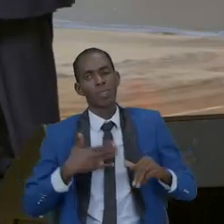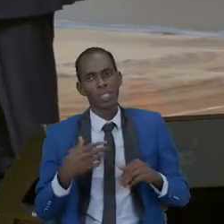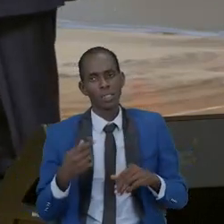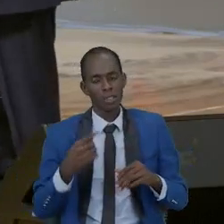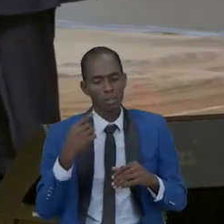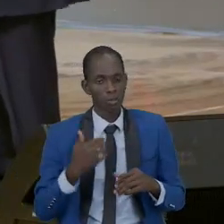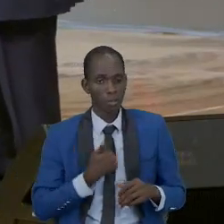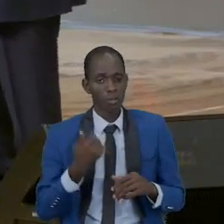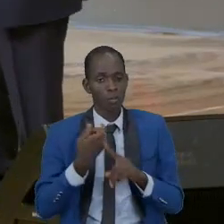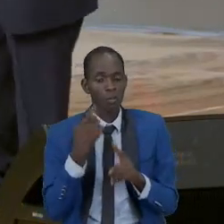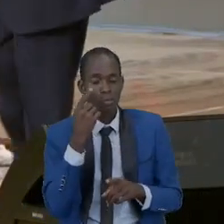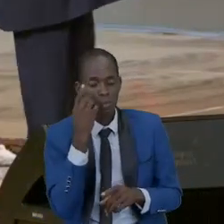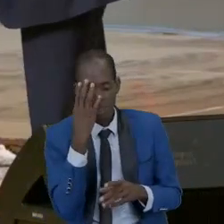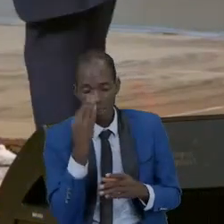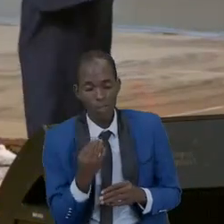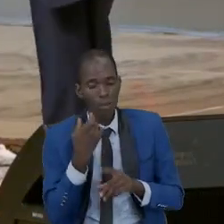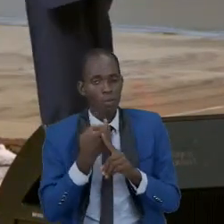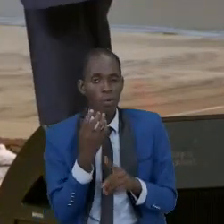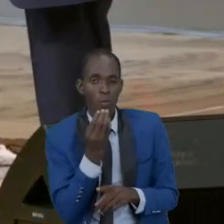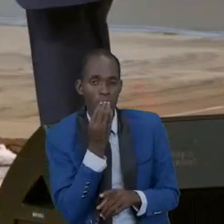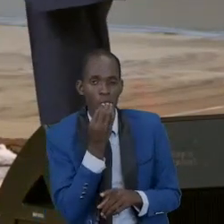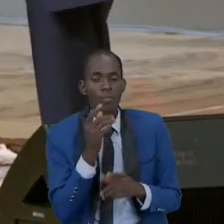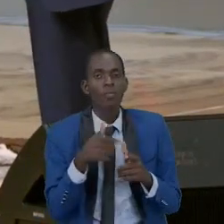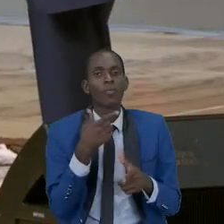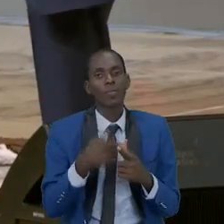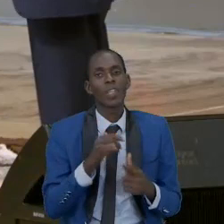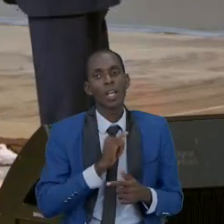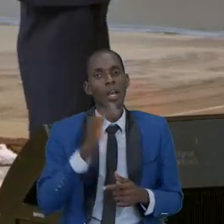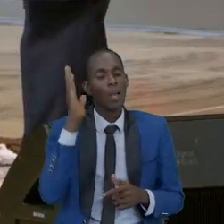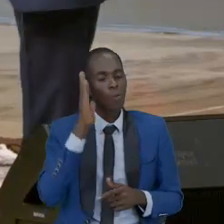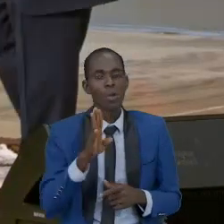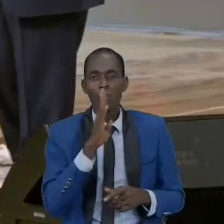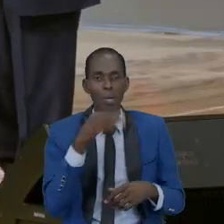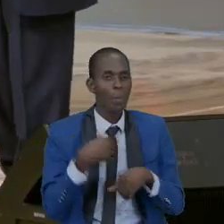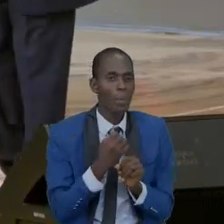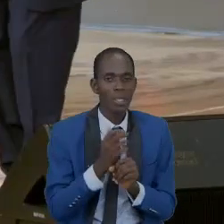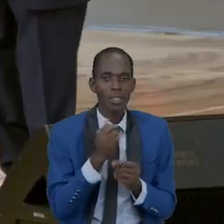I deny myself for food, then I'd live the righteous. He